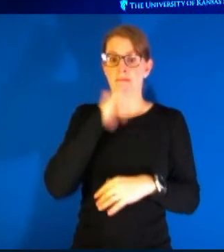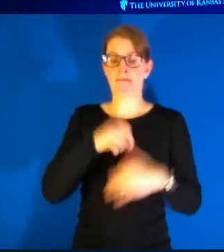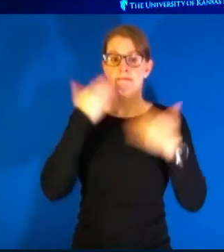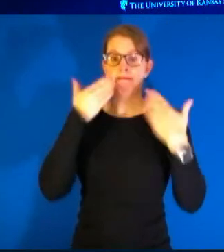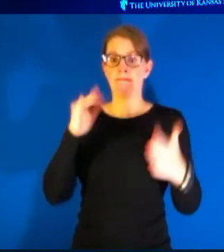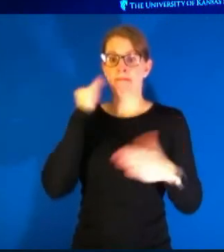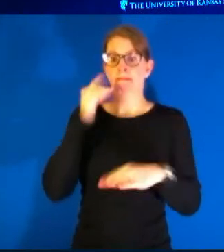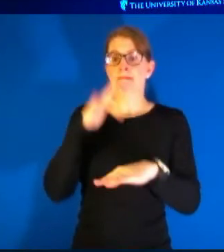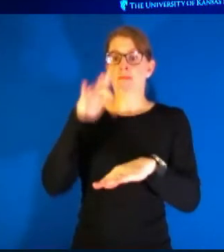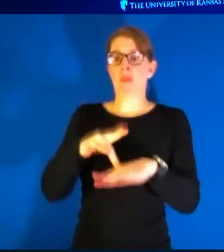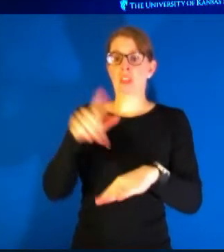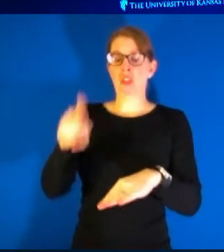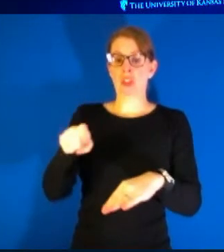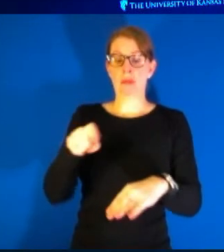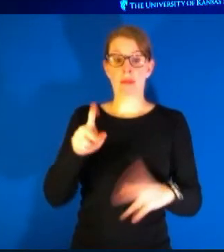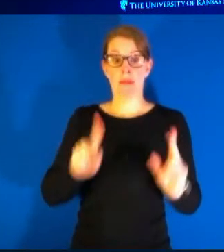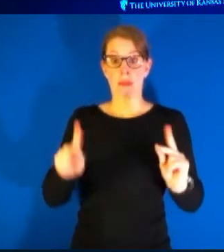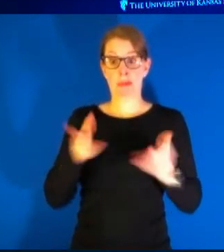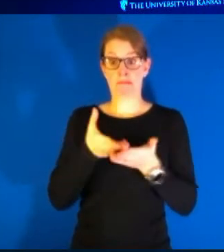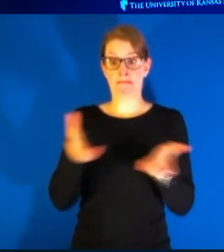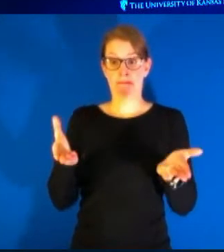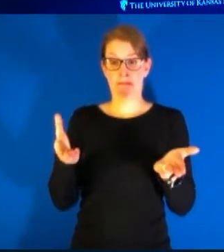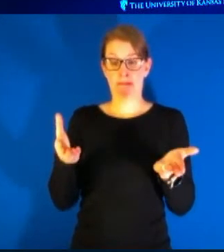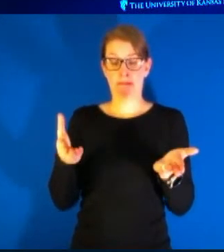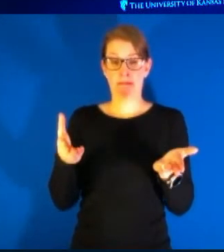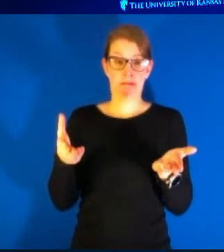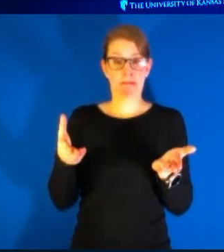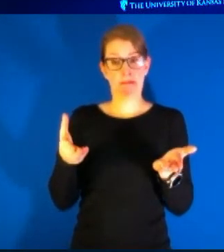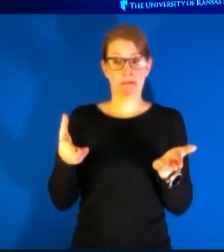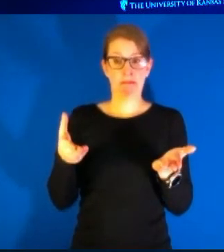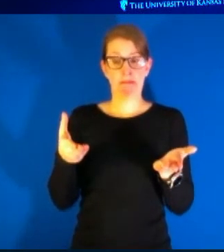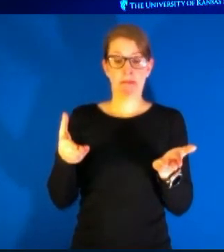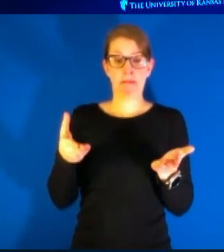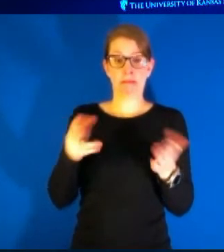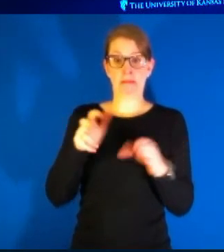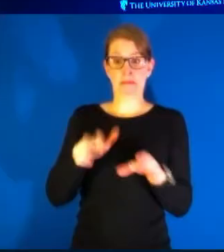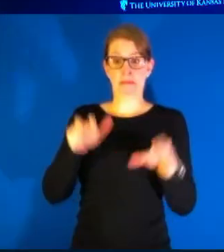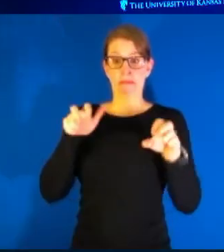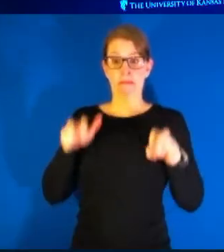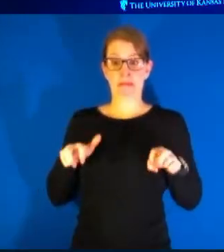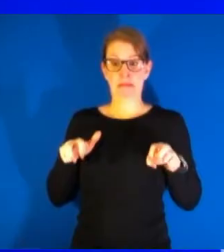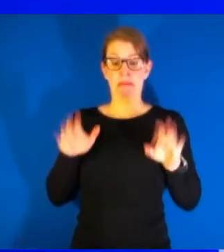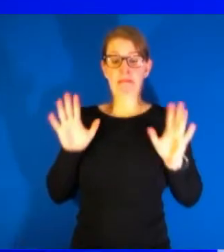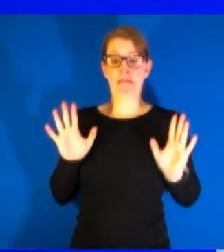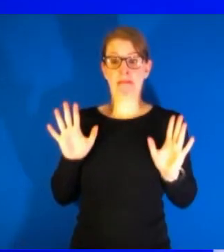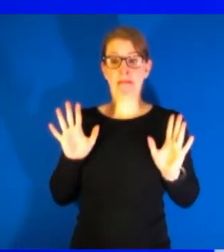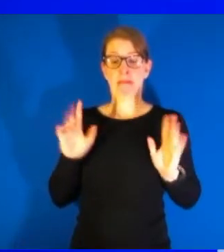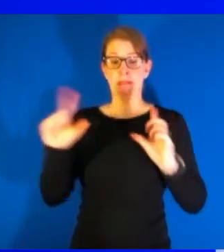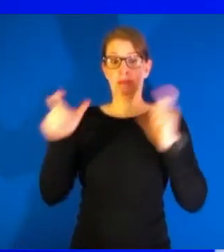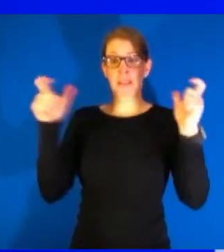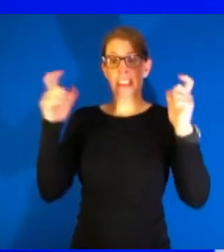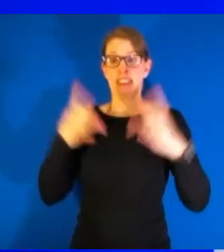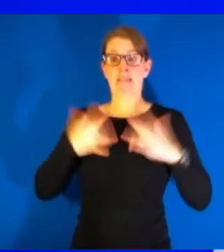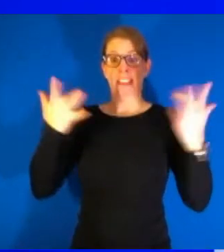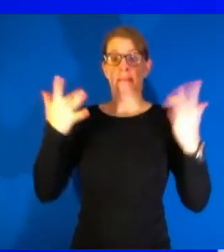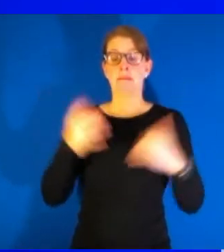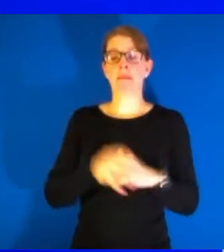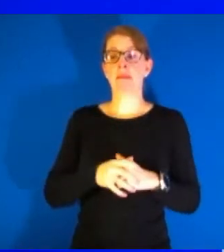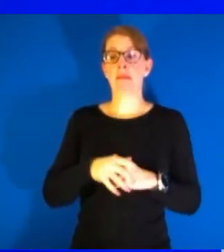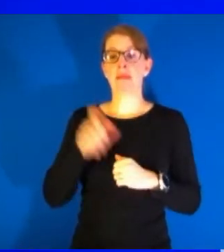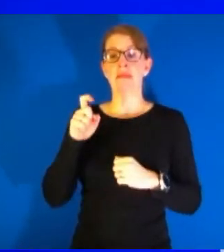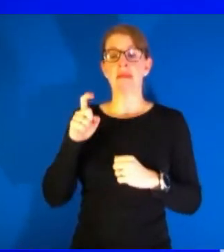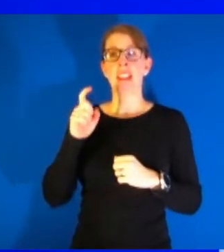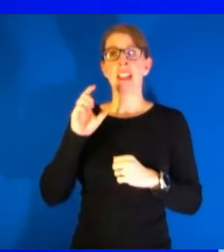go or not. Are people at the place where they really need to go, let's stay away from those indoor big events? Yeah, I mean, I think you have to consider your